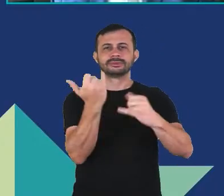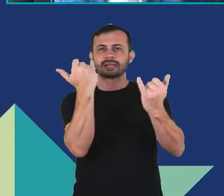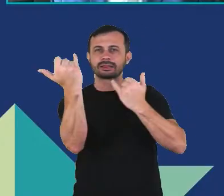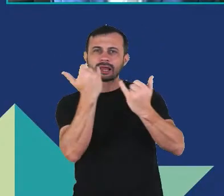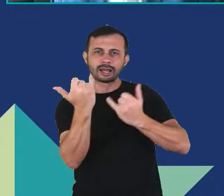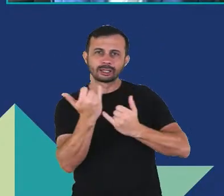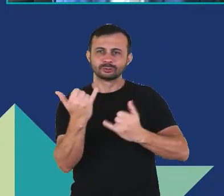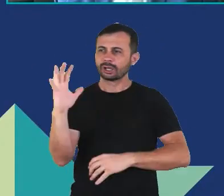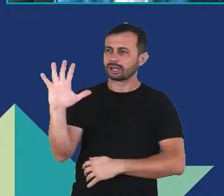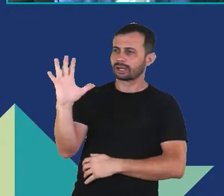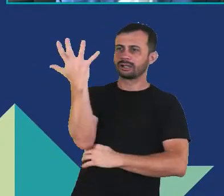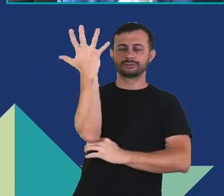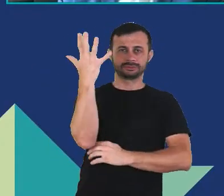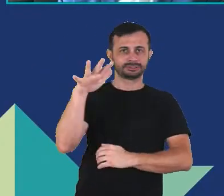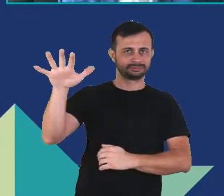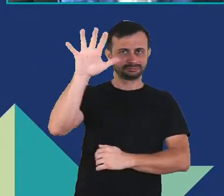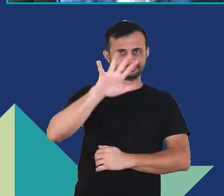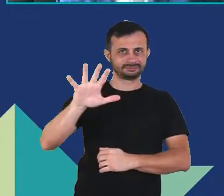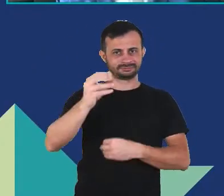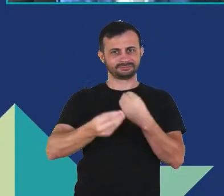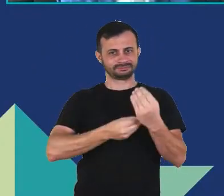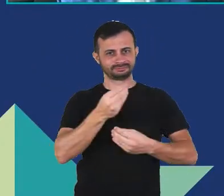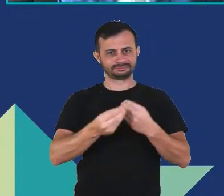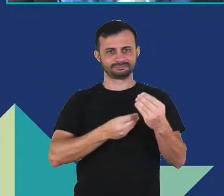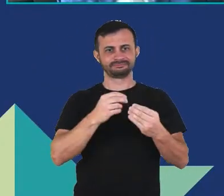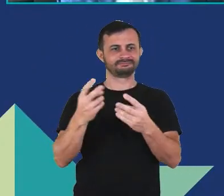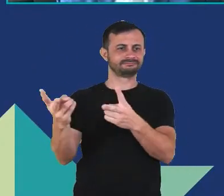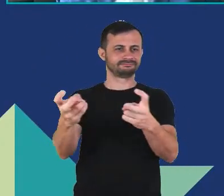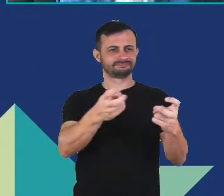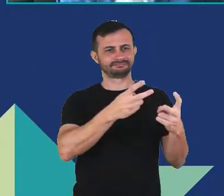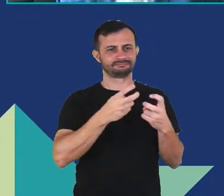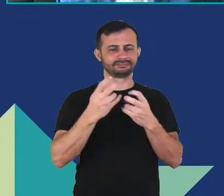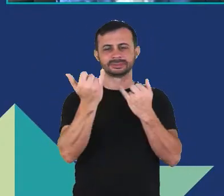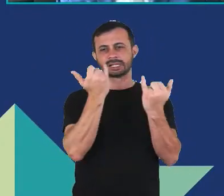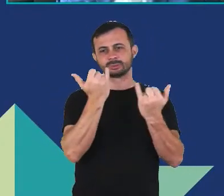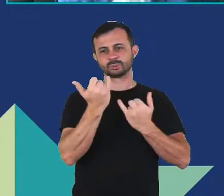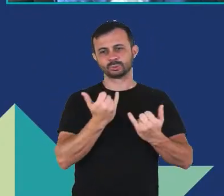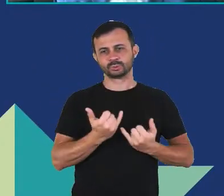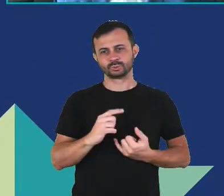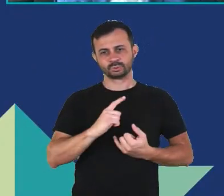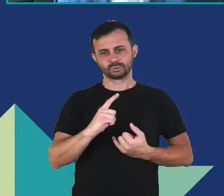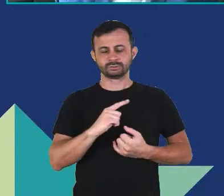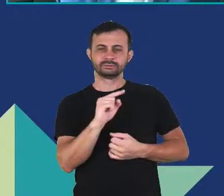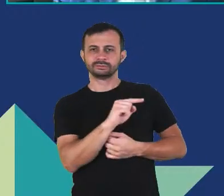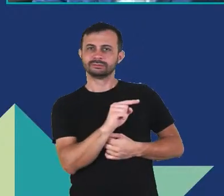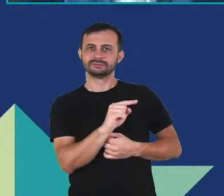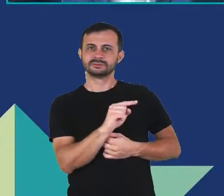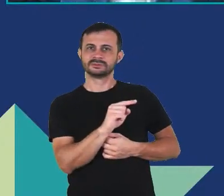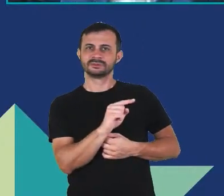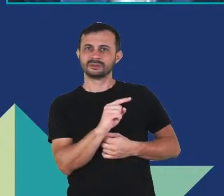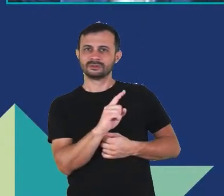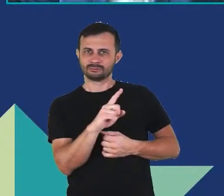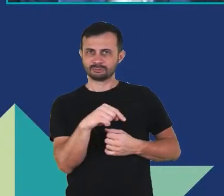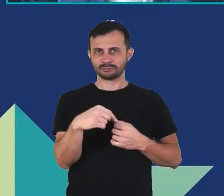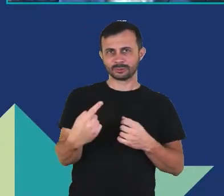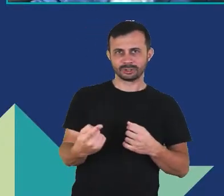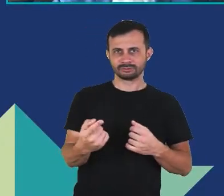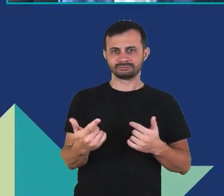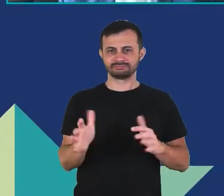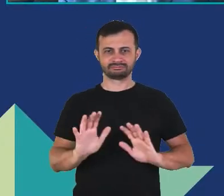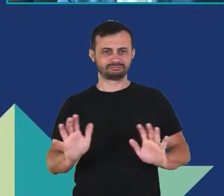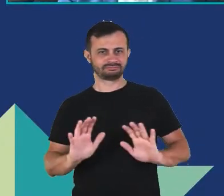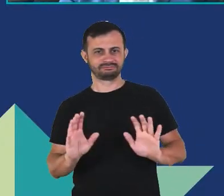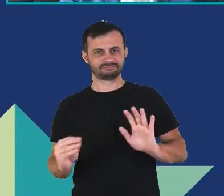collection system that is actually on top of a tailings facility. It's not nearby. It's not at the plant. It's not at the end of